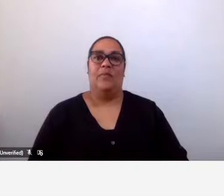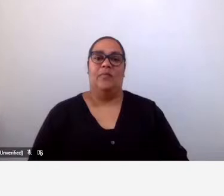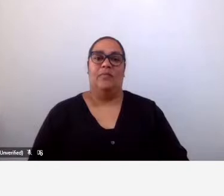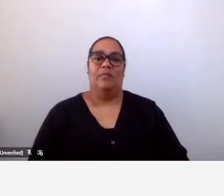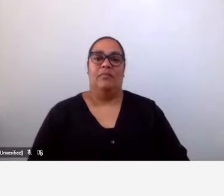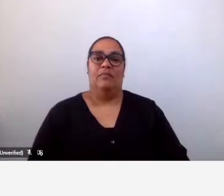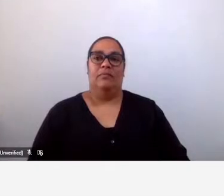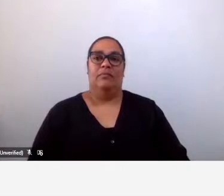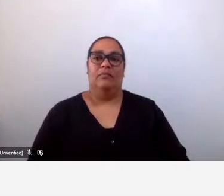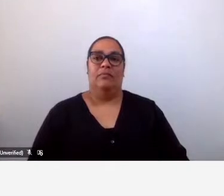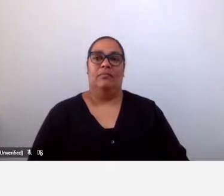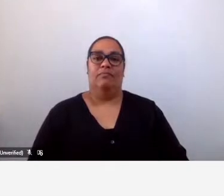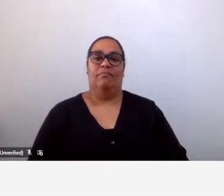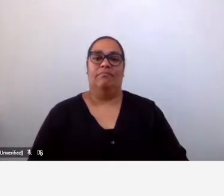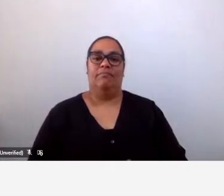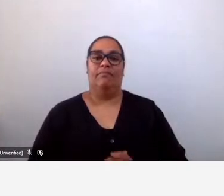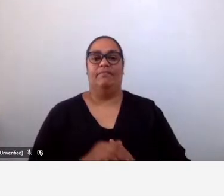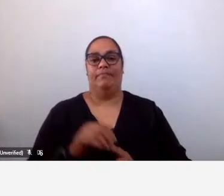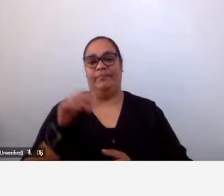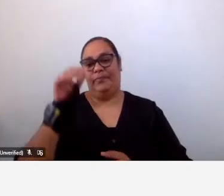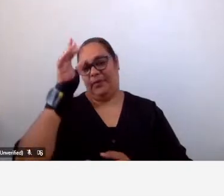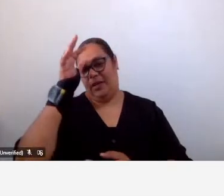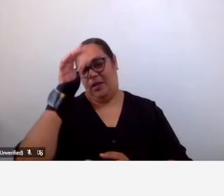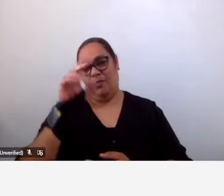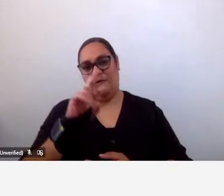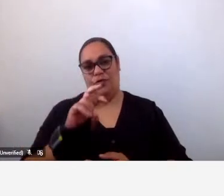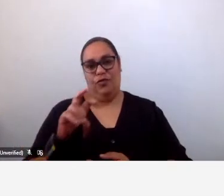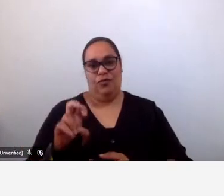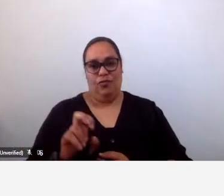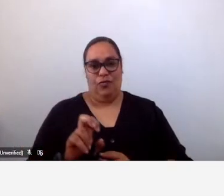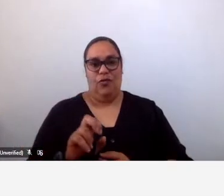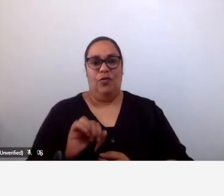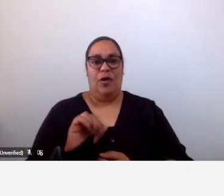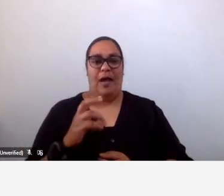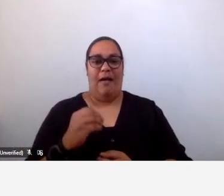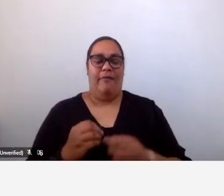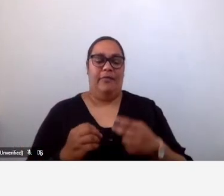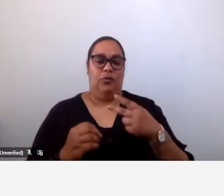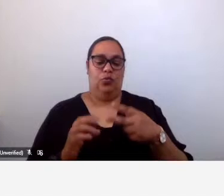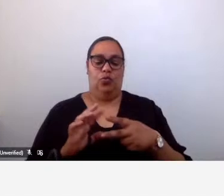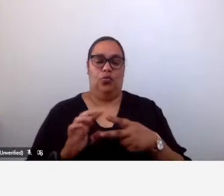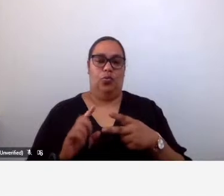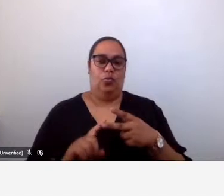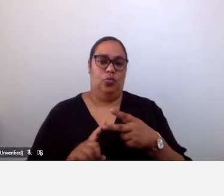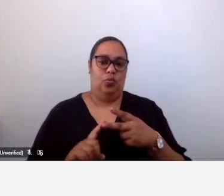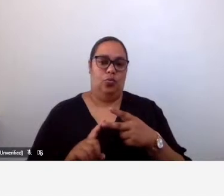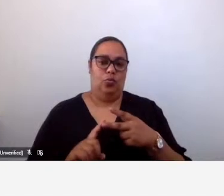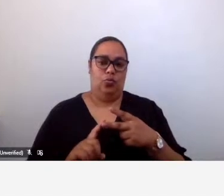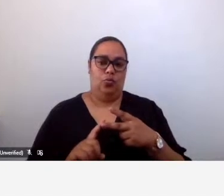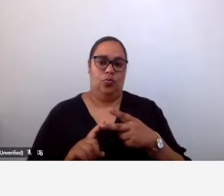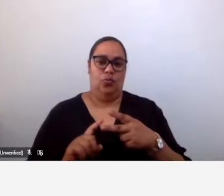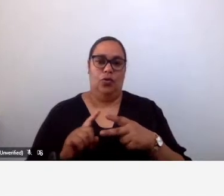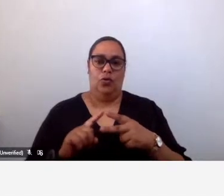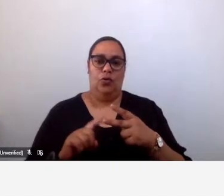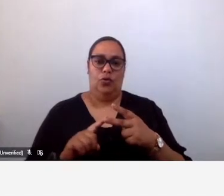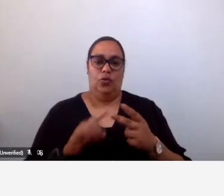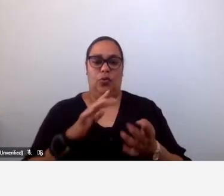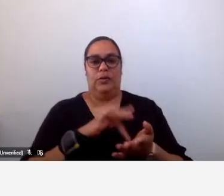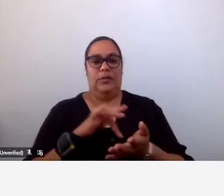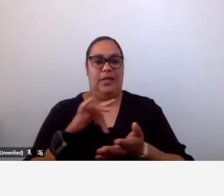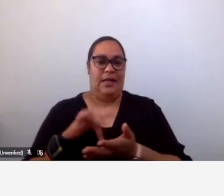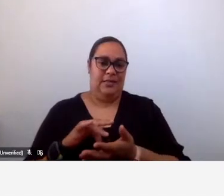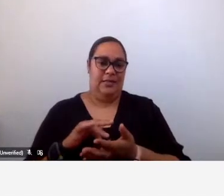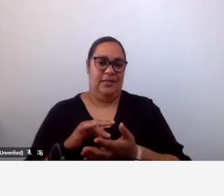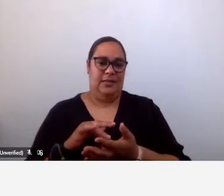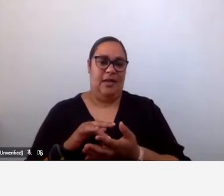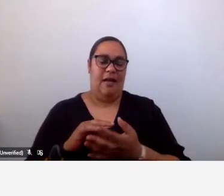The Stellenbosch issue, there are two sites there. There are mainly 4